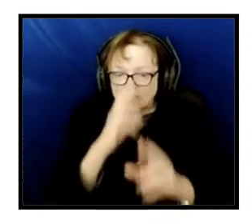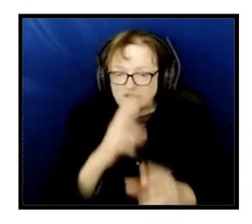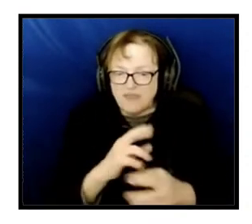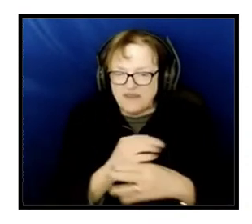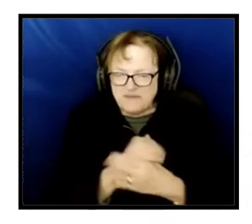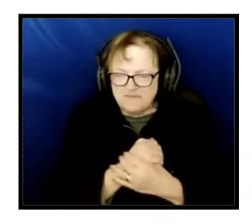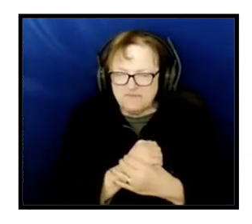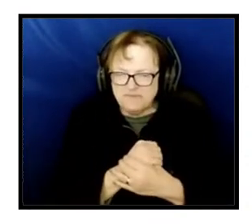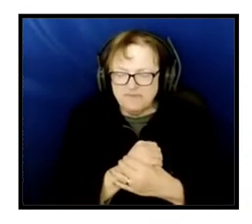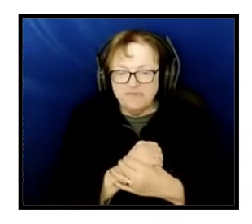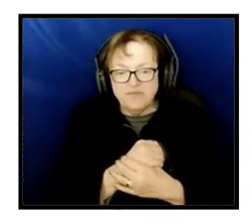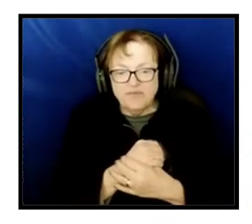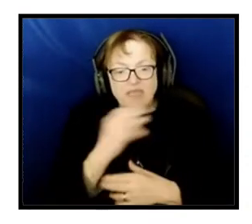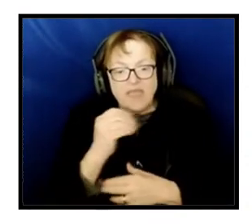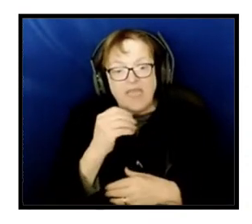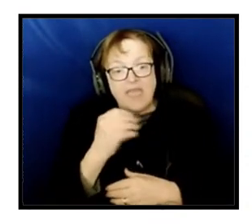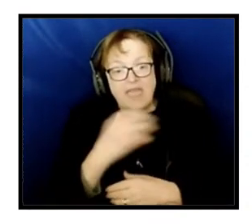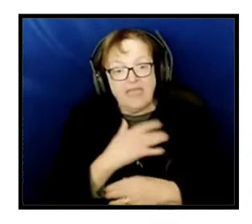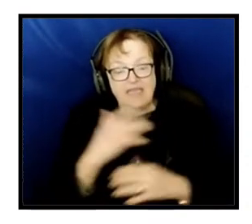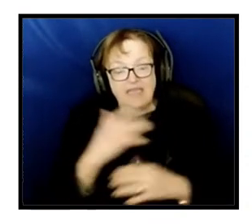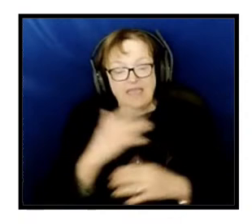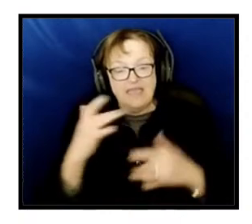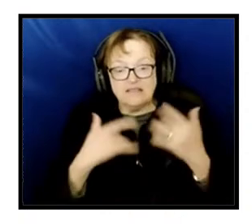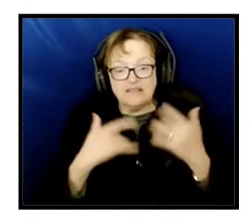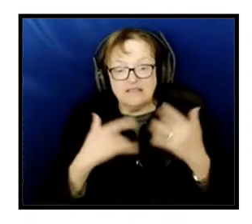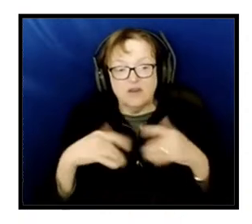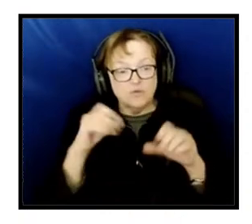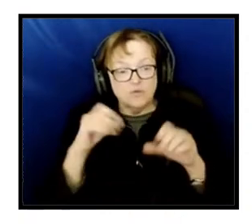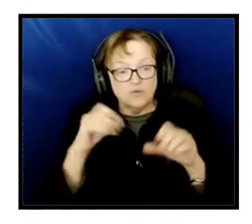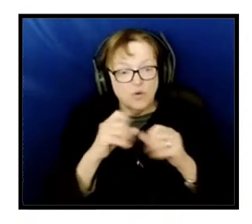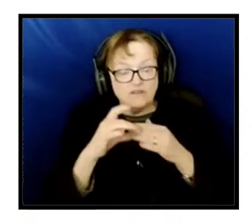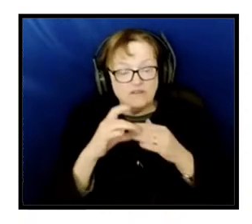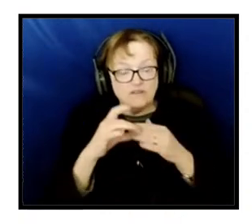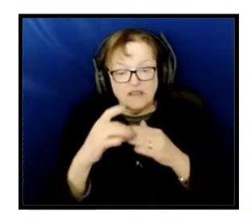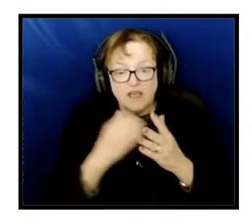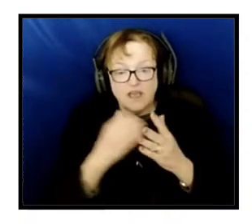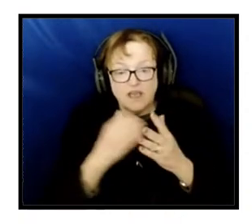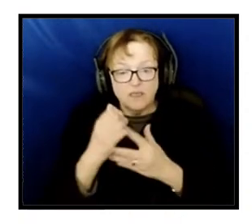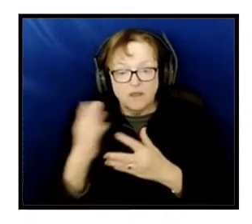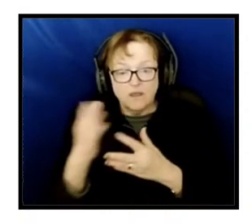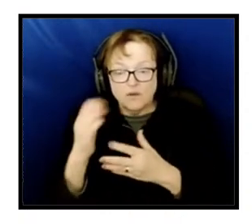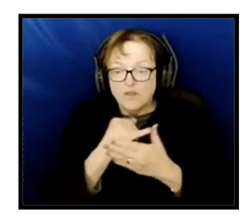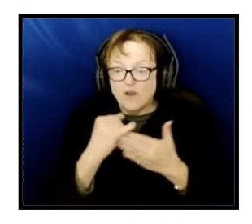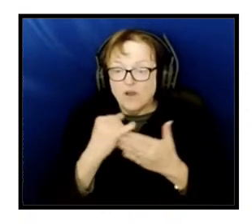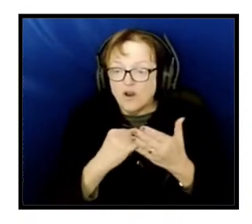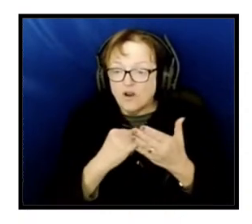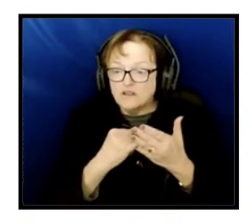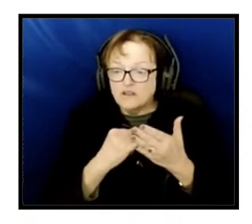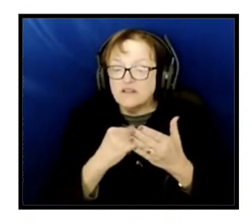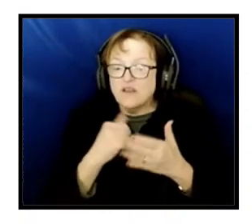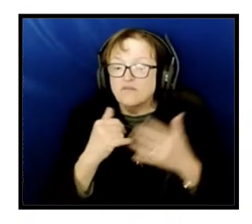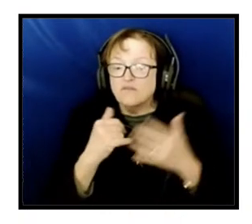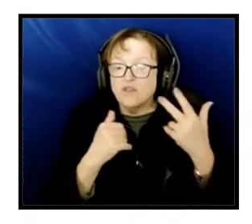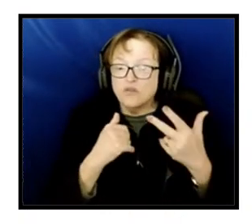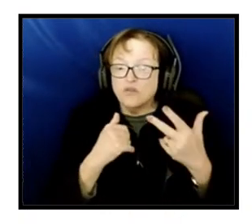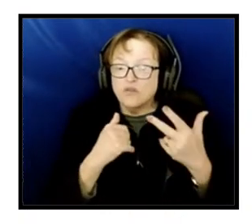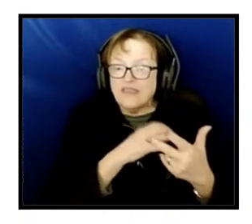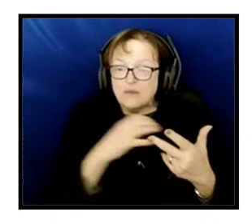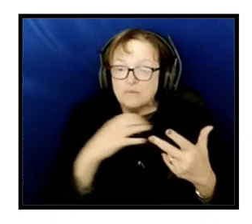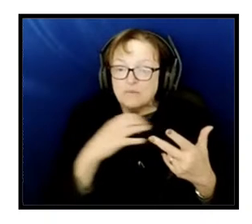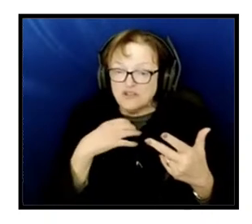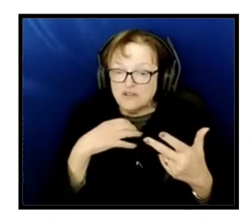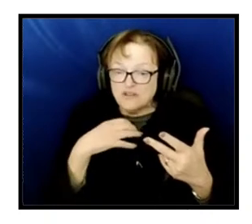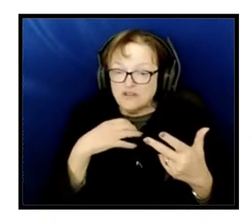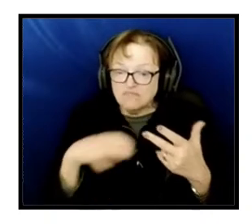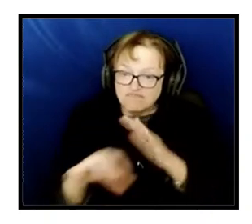And I'm so excited to host this program and guide us through the artist presentations in reflection of the three commission projects